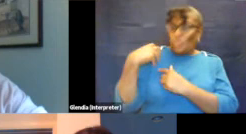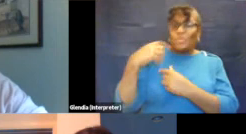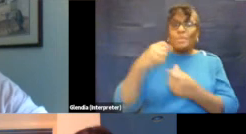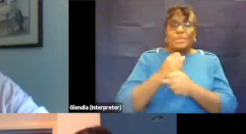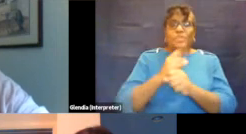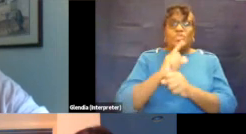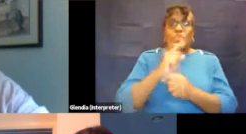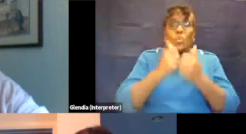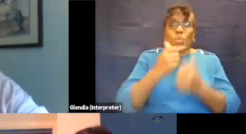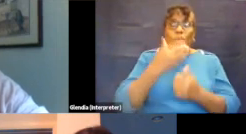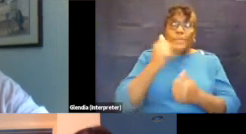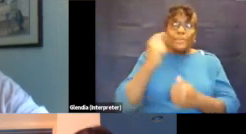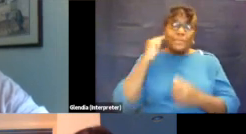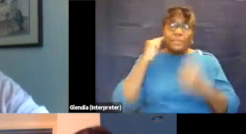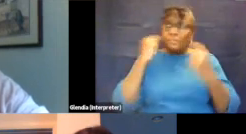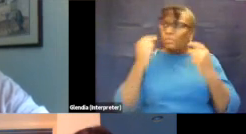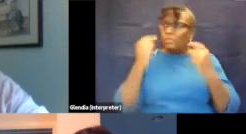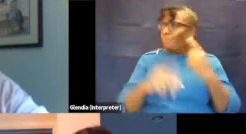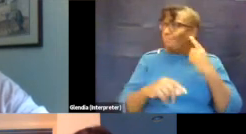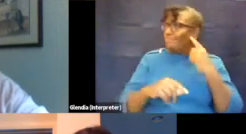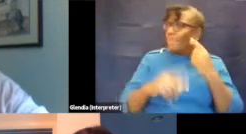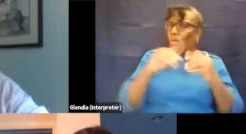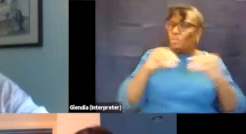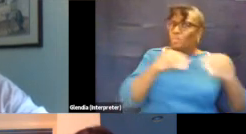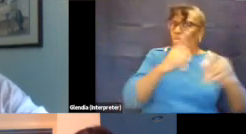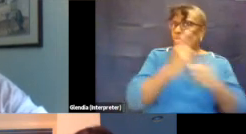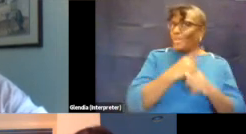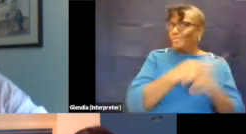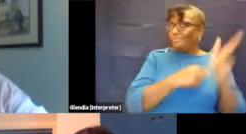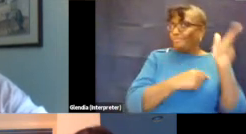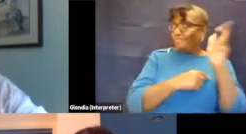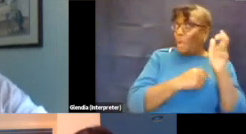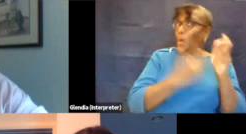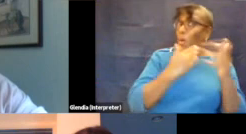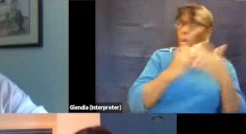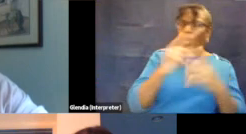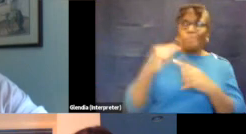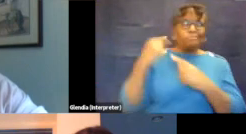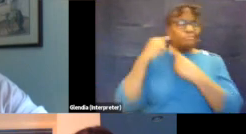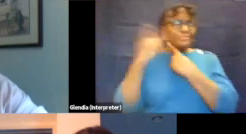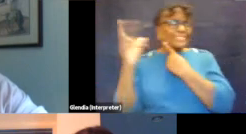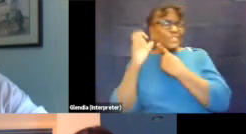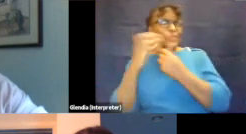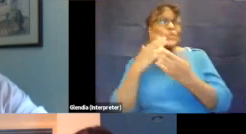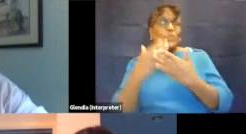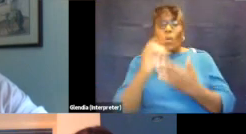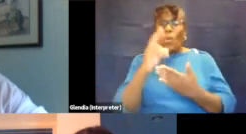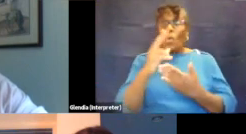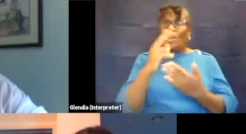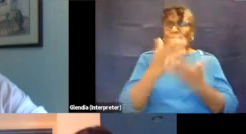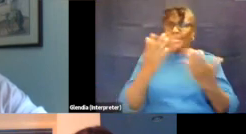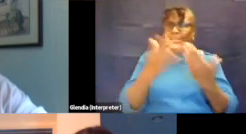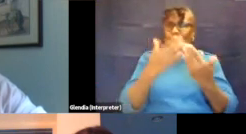So you want them to be positioned in a place that they're going to have better access. Visuals are really helpful.